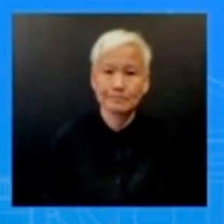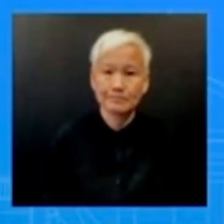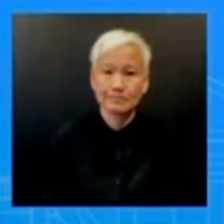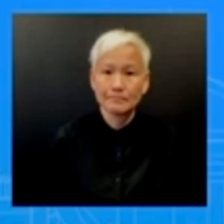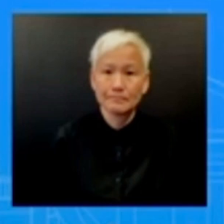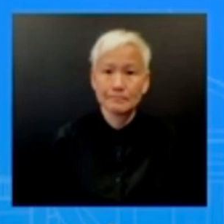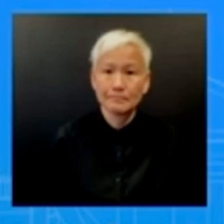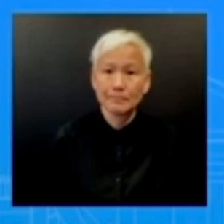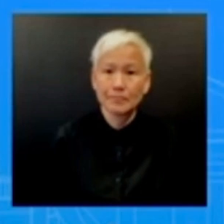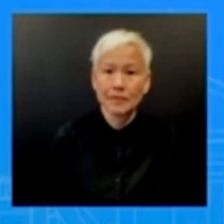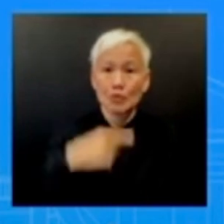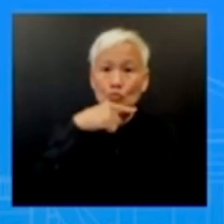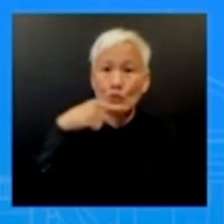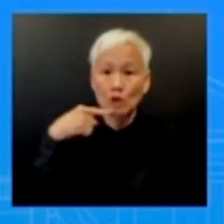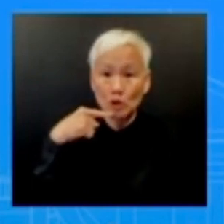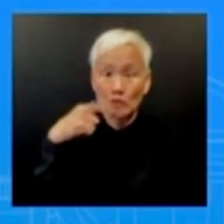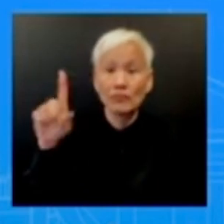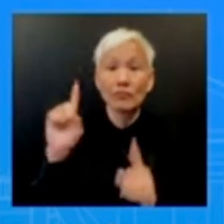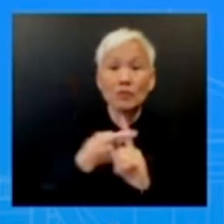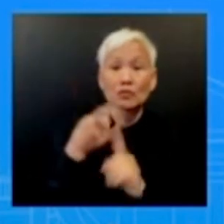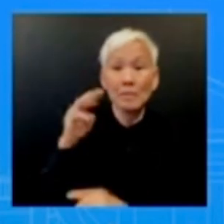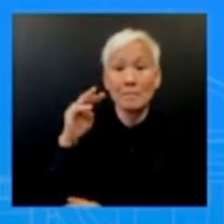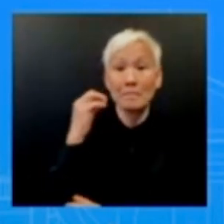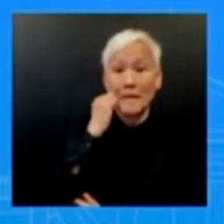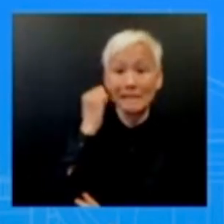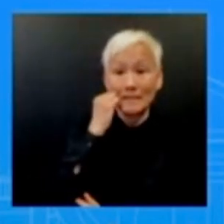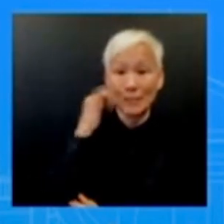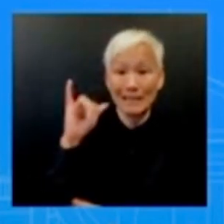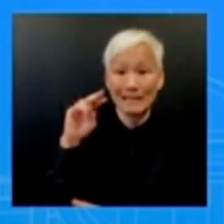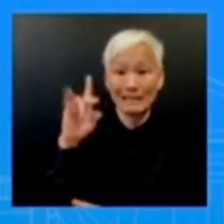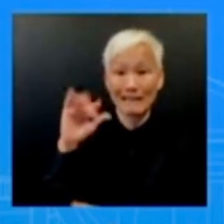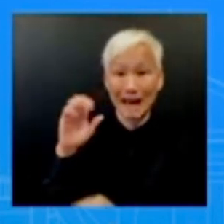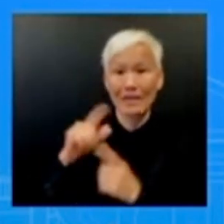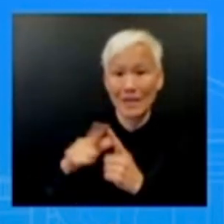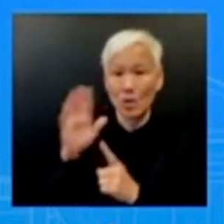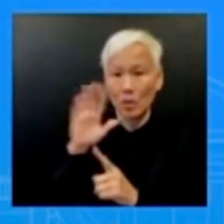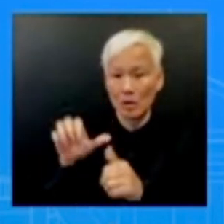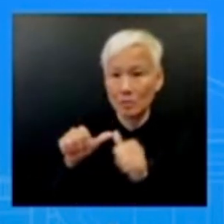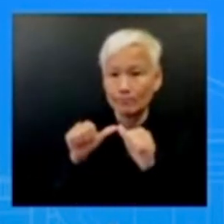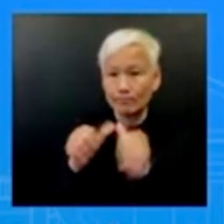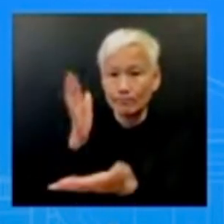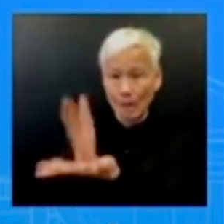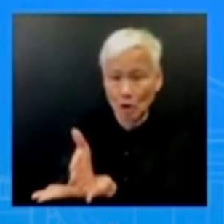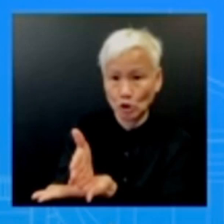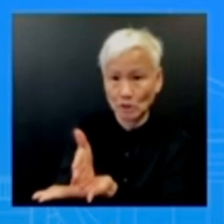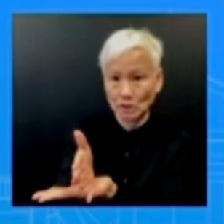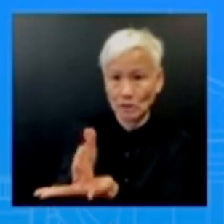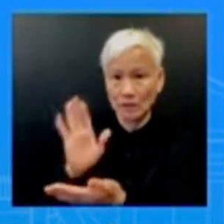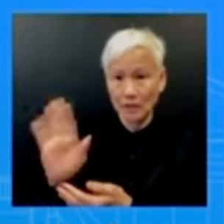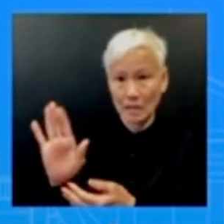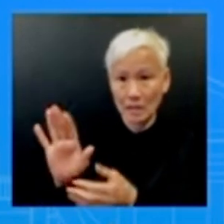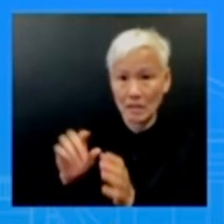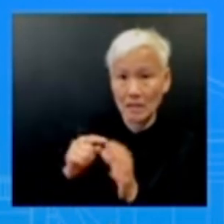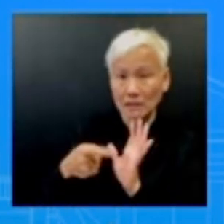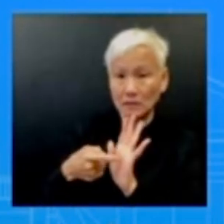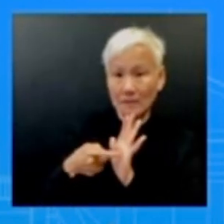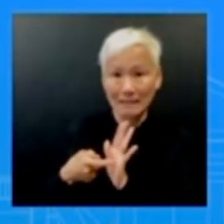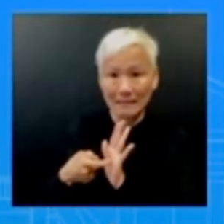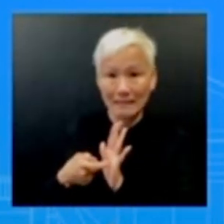pause on the grain deal by May 18th if the U.S. doesn't comply with some of their demands, which include putting some banks back in the SWIFT system and resuming exports